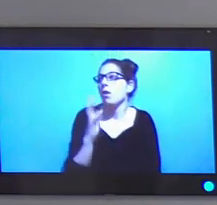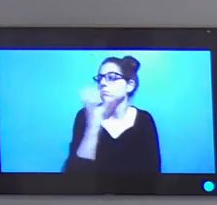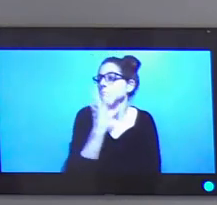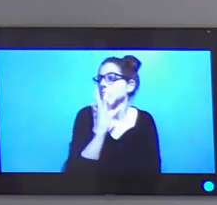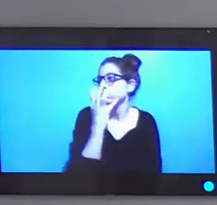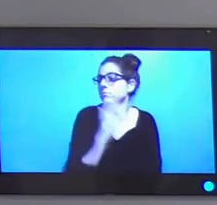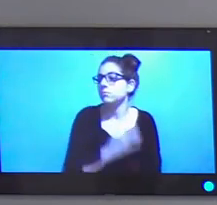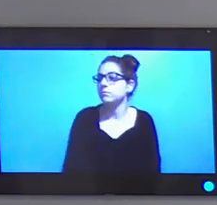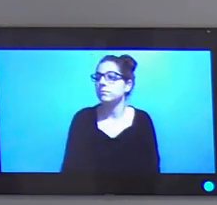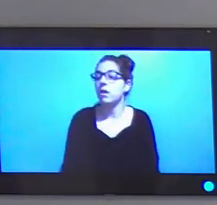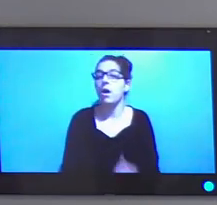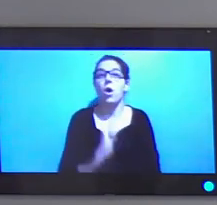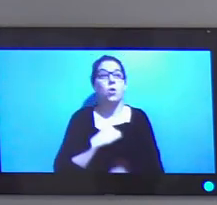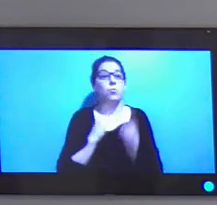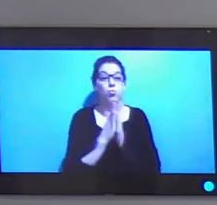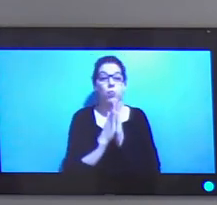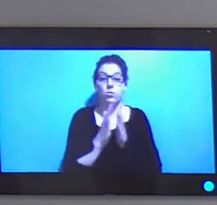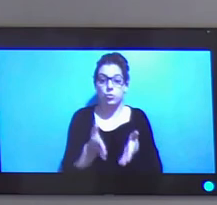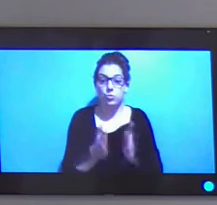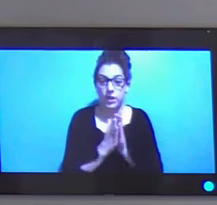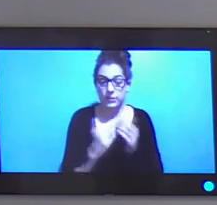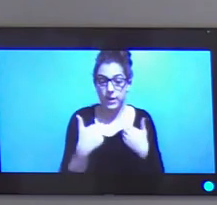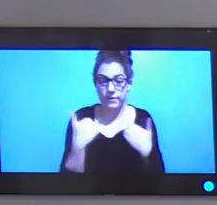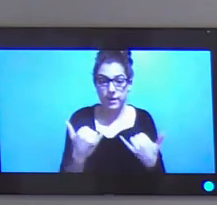For our prayer requests that we have for